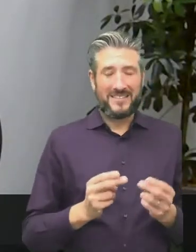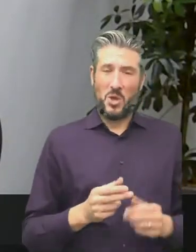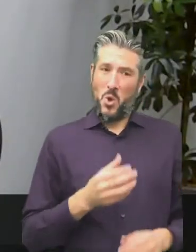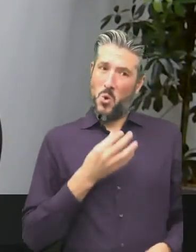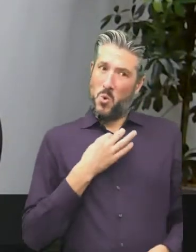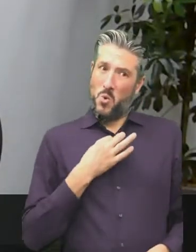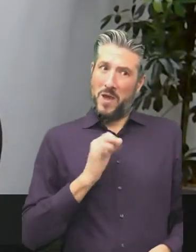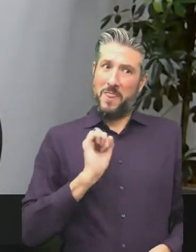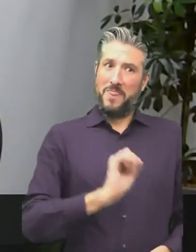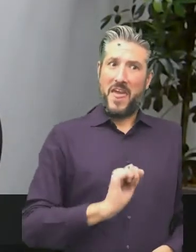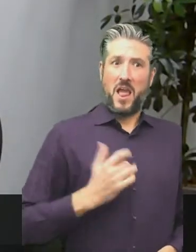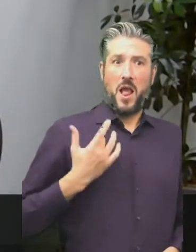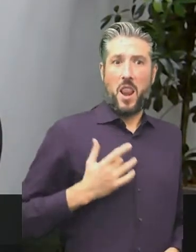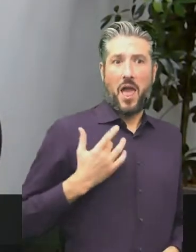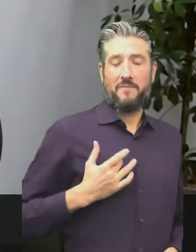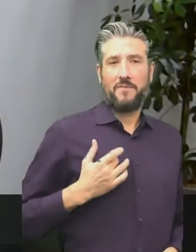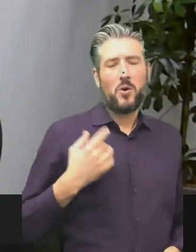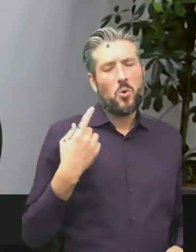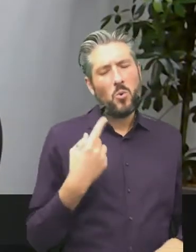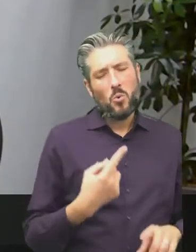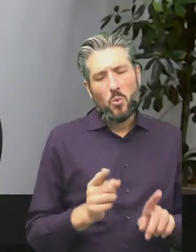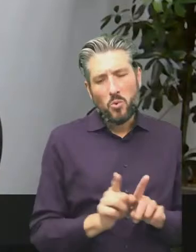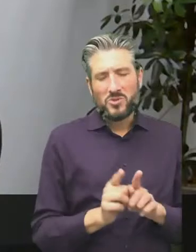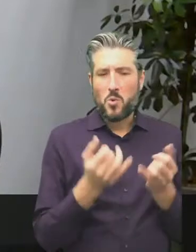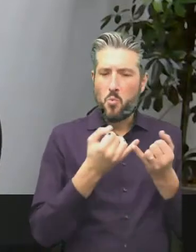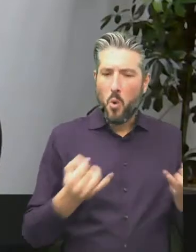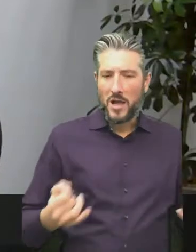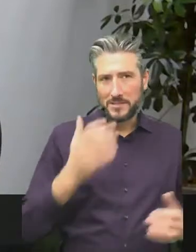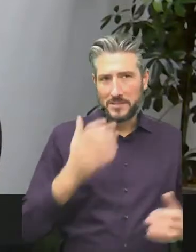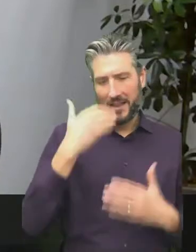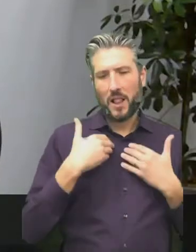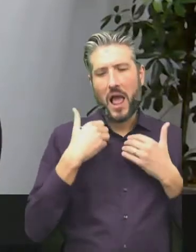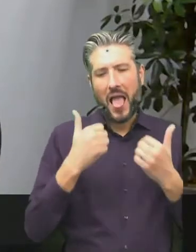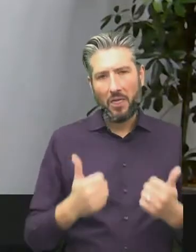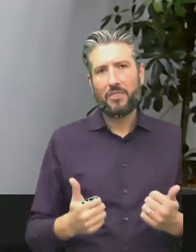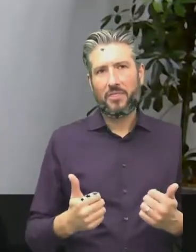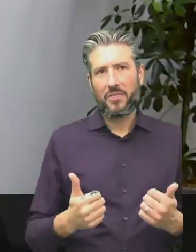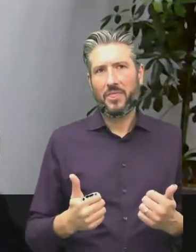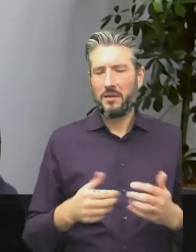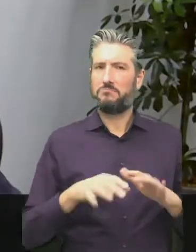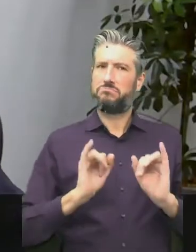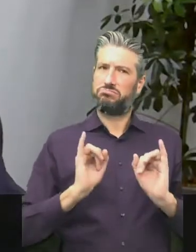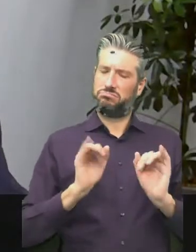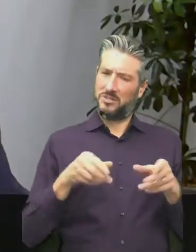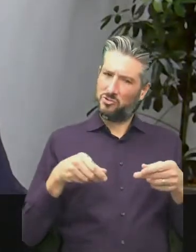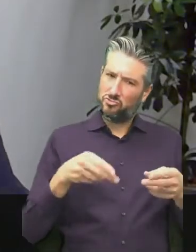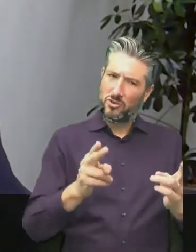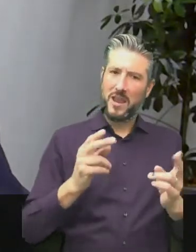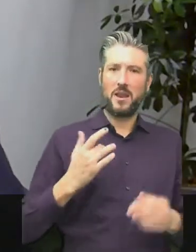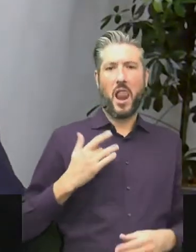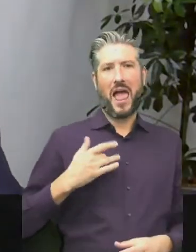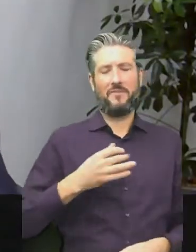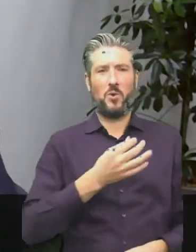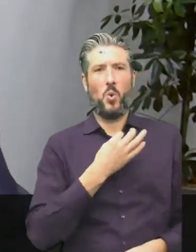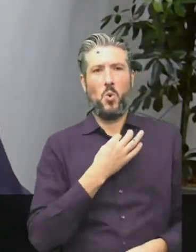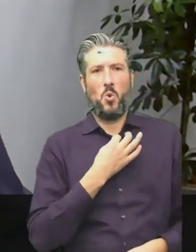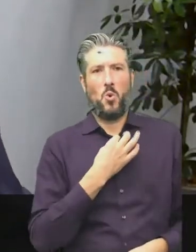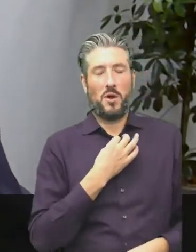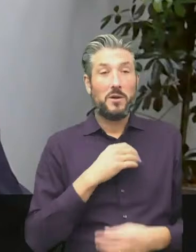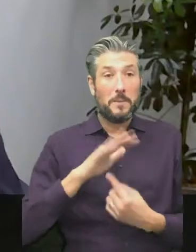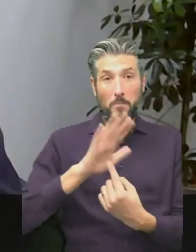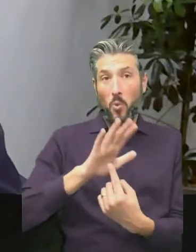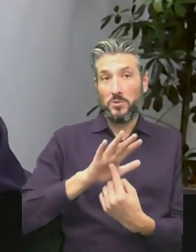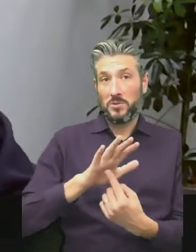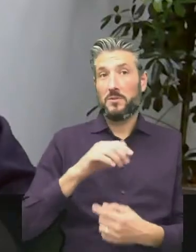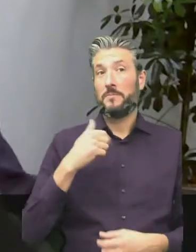relation to making mental health worse or becoming mentally unwell when you're on the streets. That's why it's really important that we sort out the issues in relation